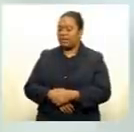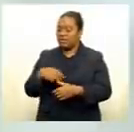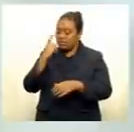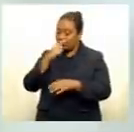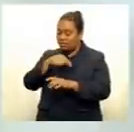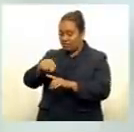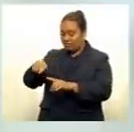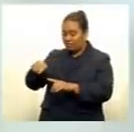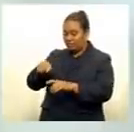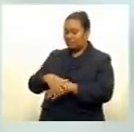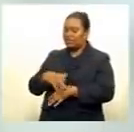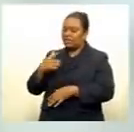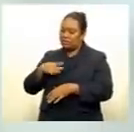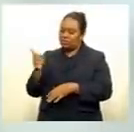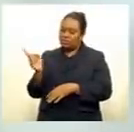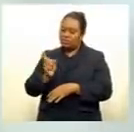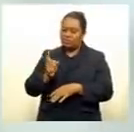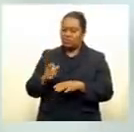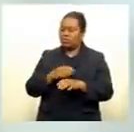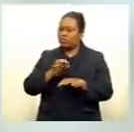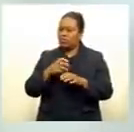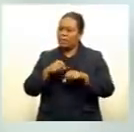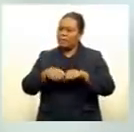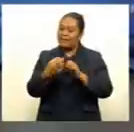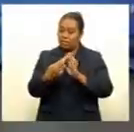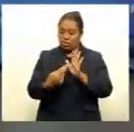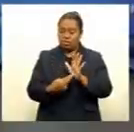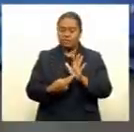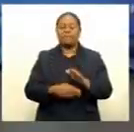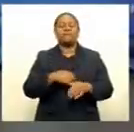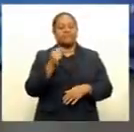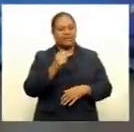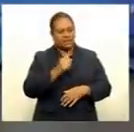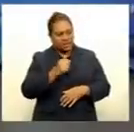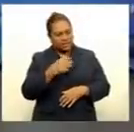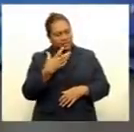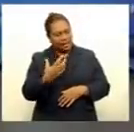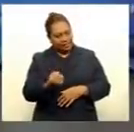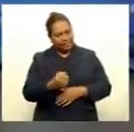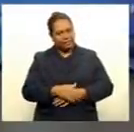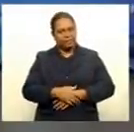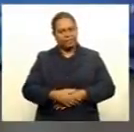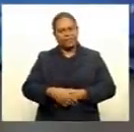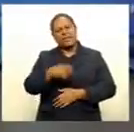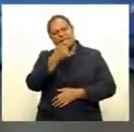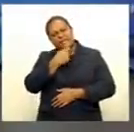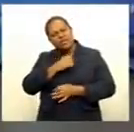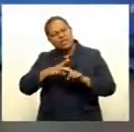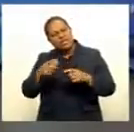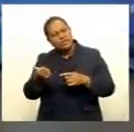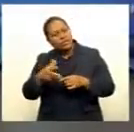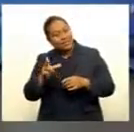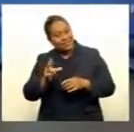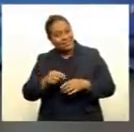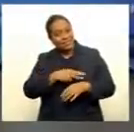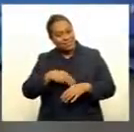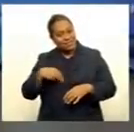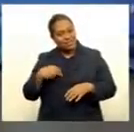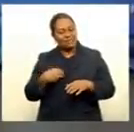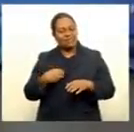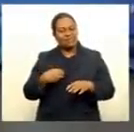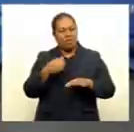residents, do adhere to the protocol? Yes, we have. There are a couple of things we have done in the Ministry of